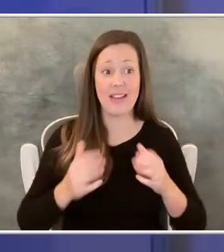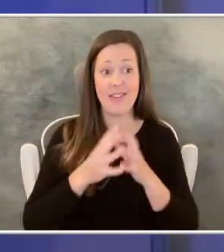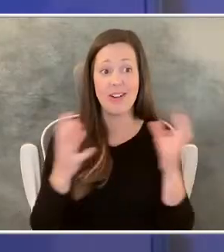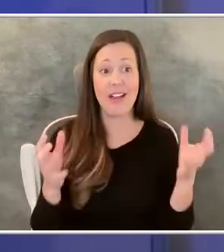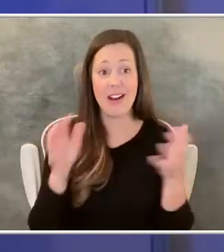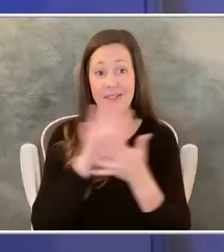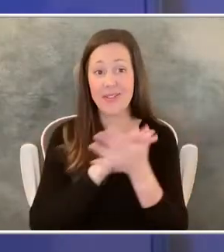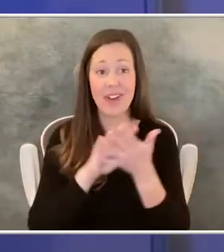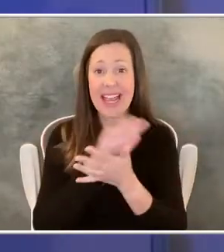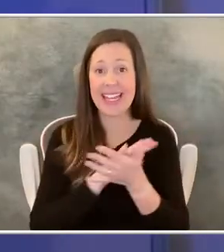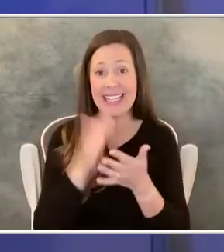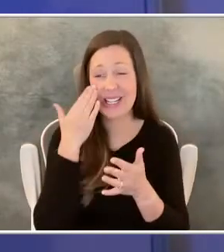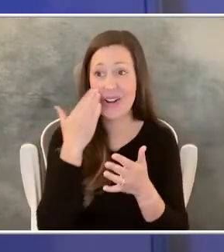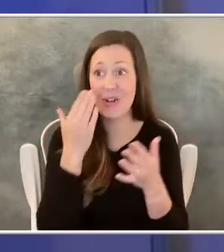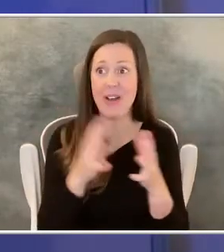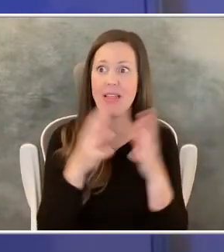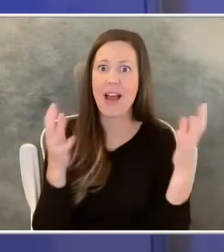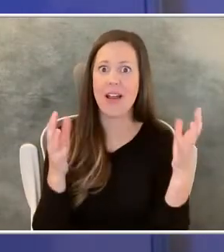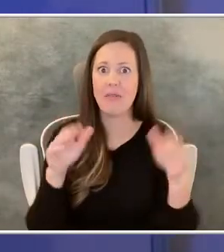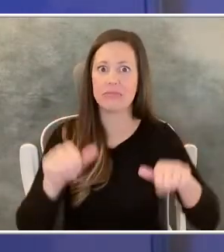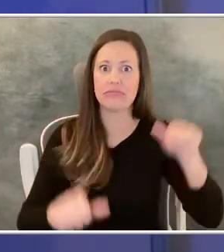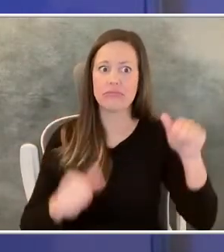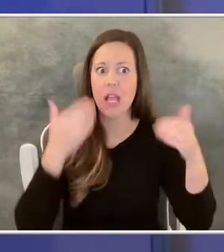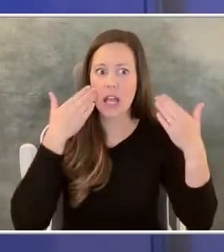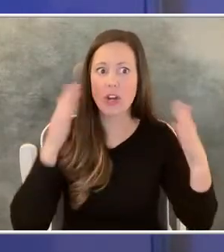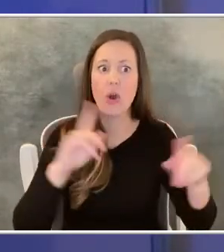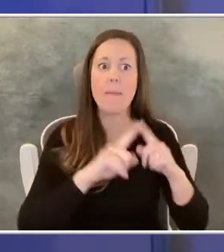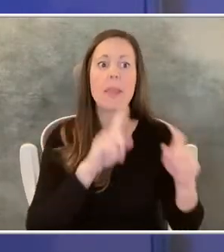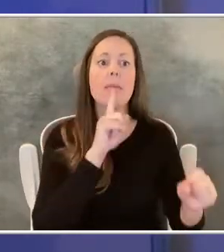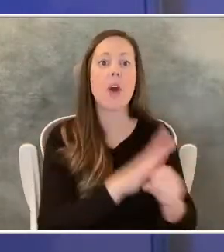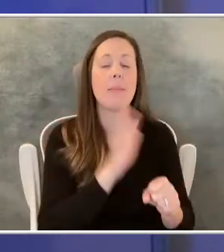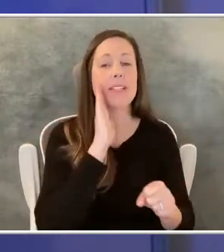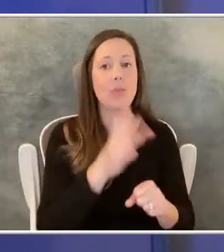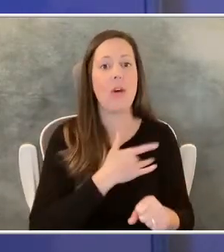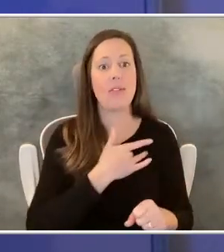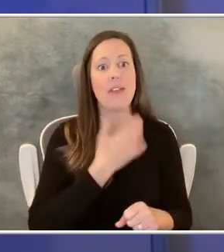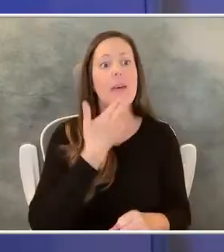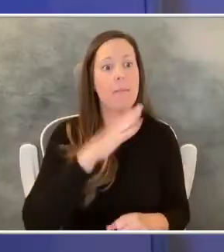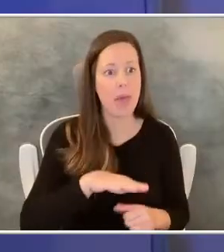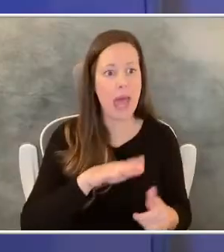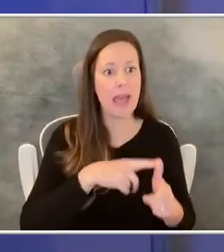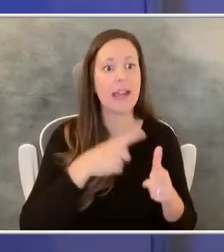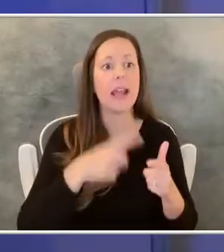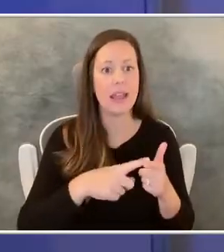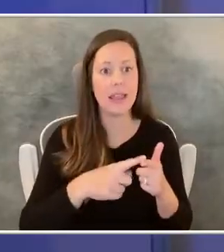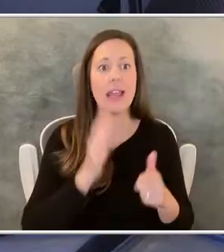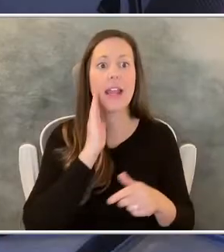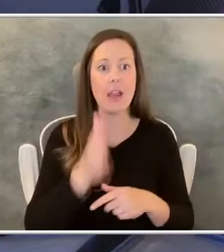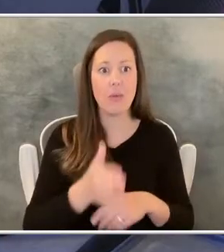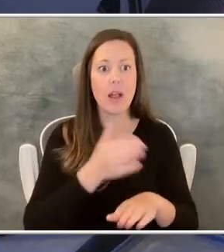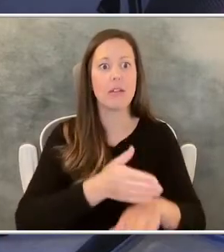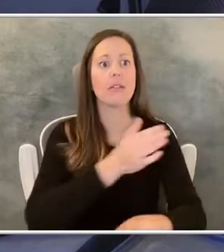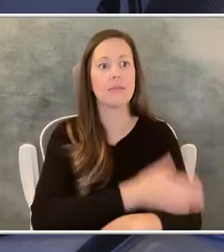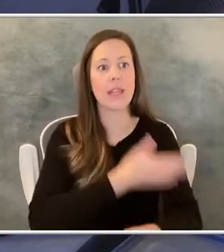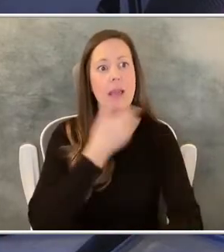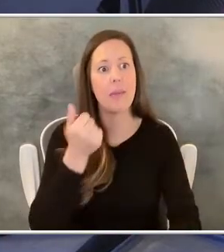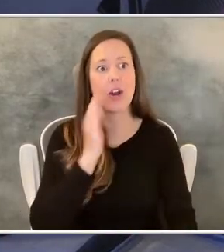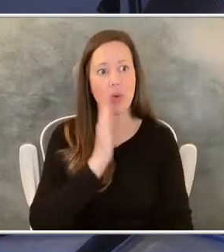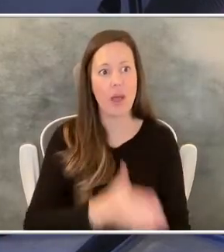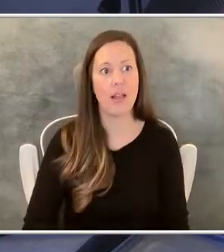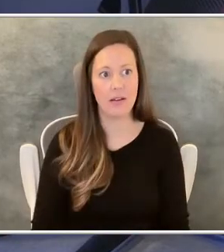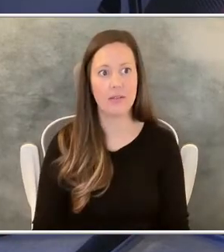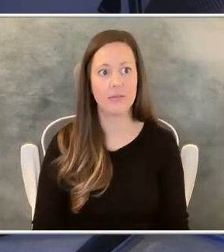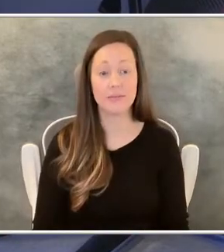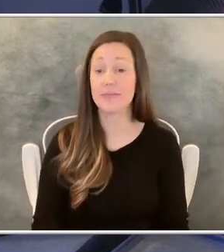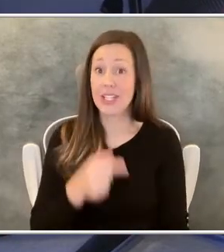white. But I promise them they will feel rough, and I promise that it will pass. All right, so you shoot them straight. Shoot them straight on